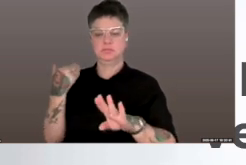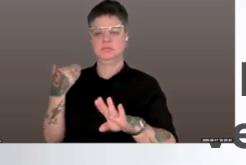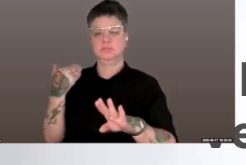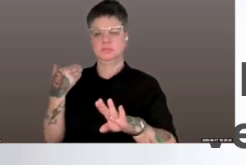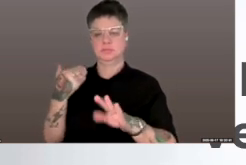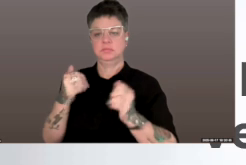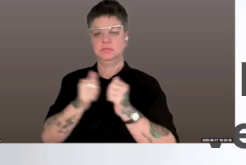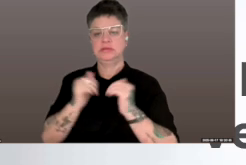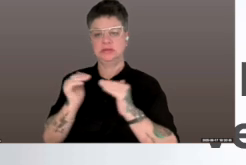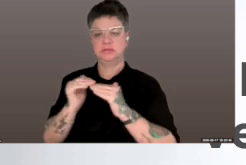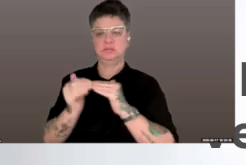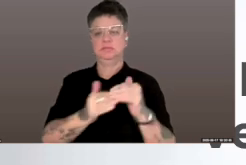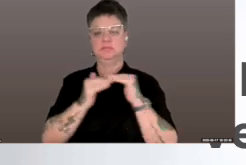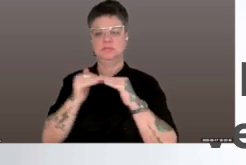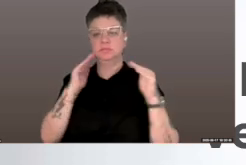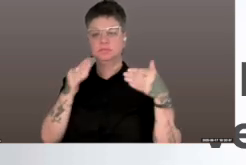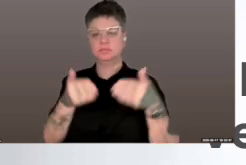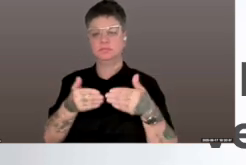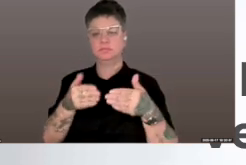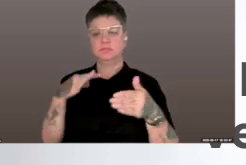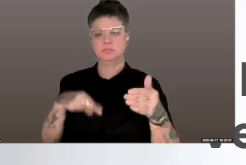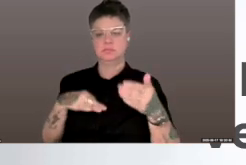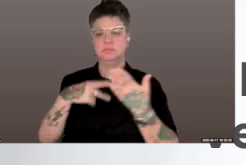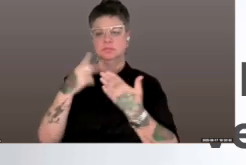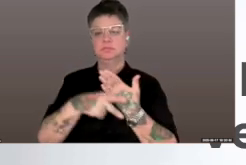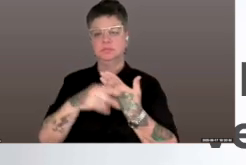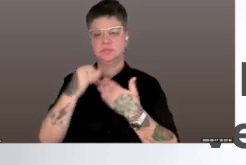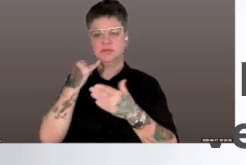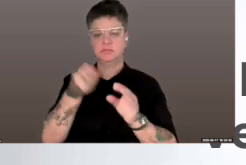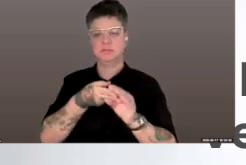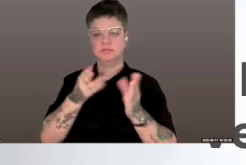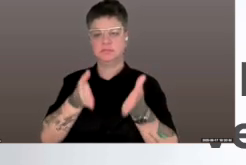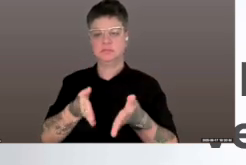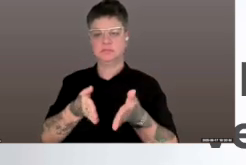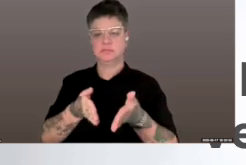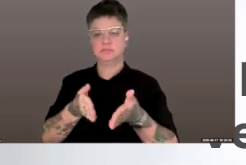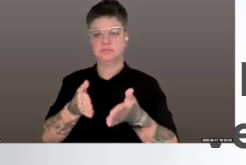preliminary EV data used in the Advanced Clean Cars 2 regulation